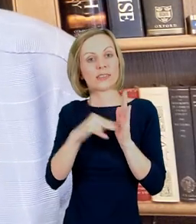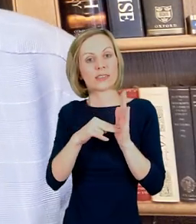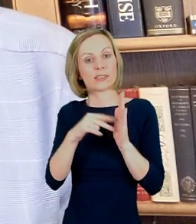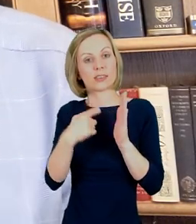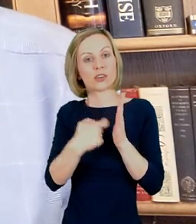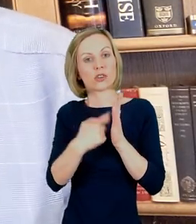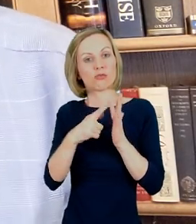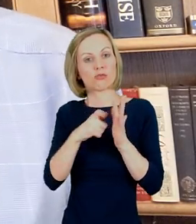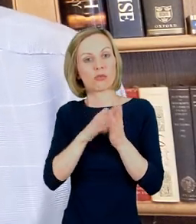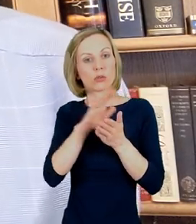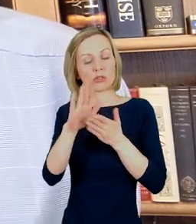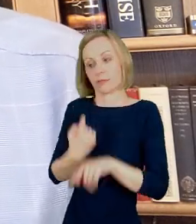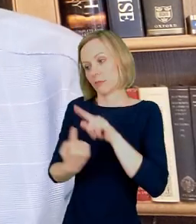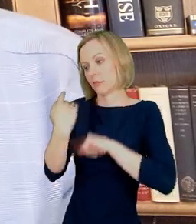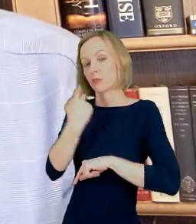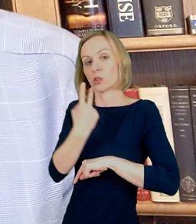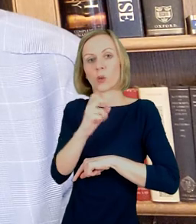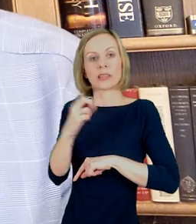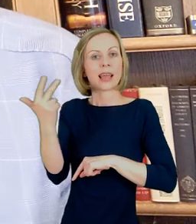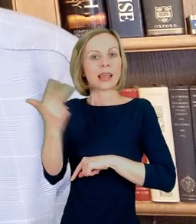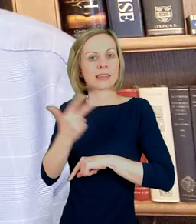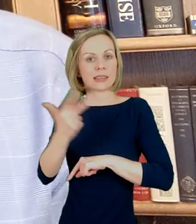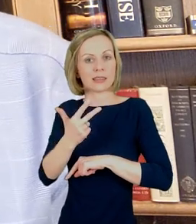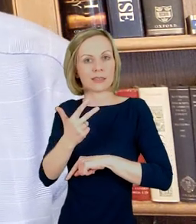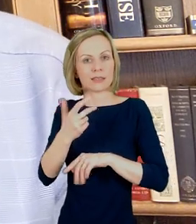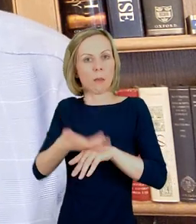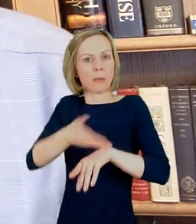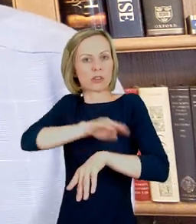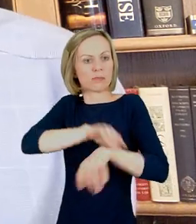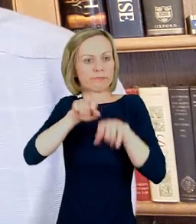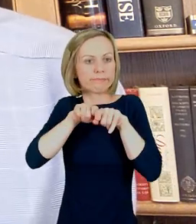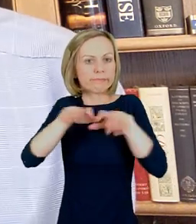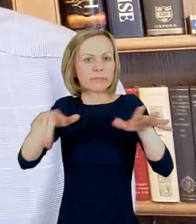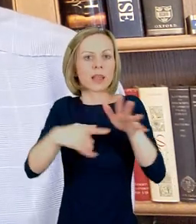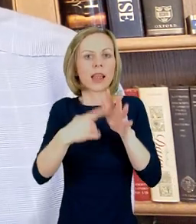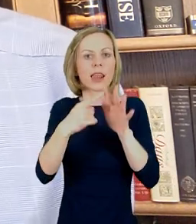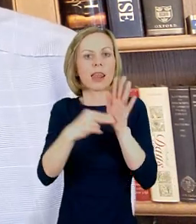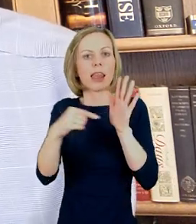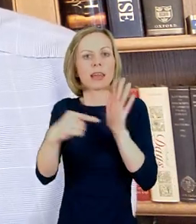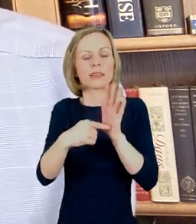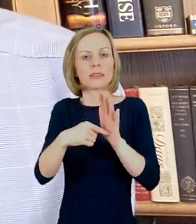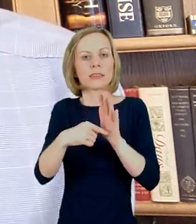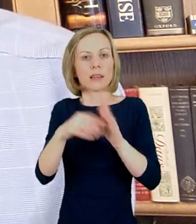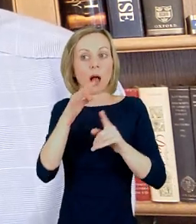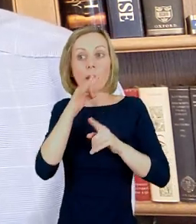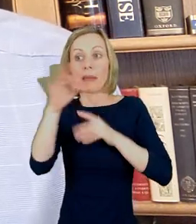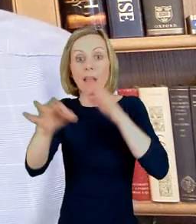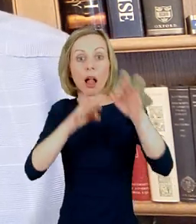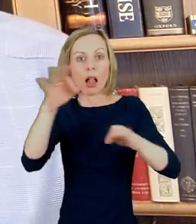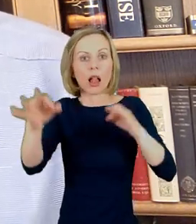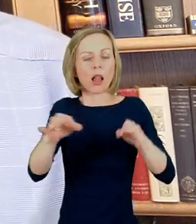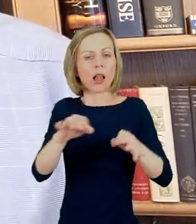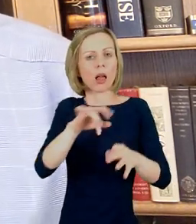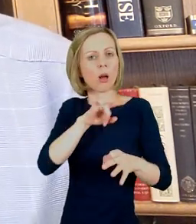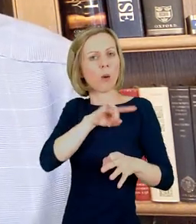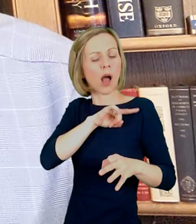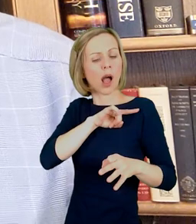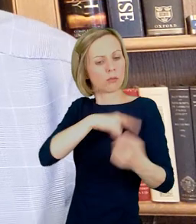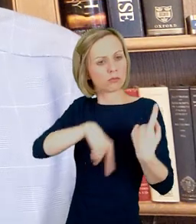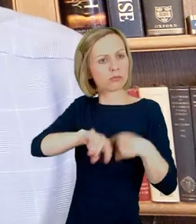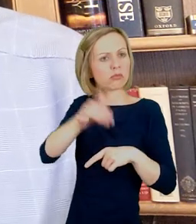In 2018, the Bishop launched the Lent Appeal to raise awareness around issues of modern day slavery. And that